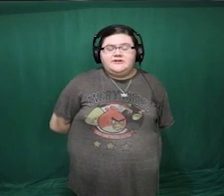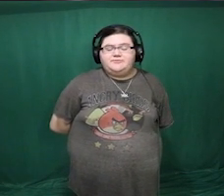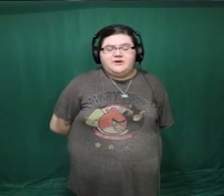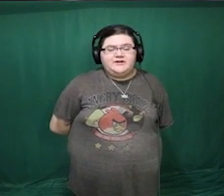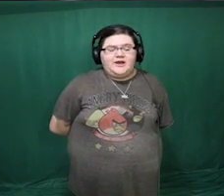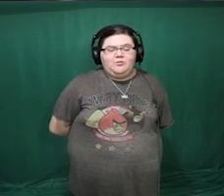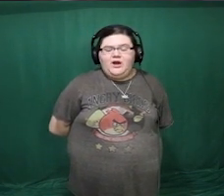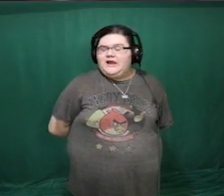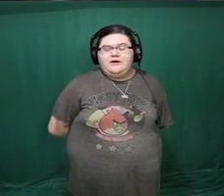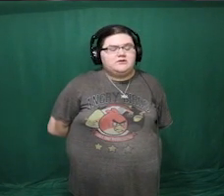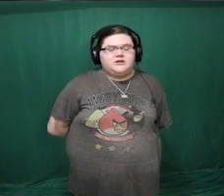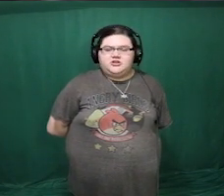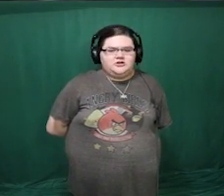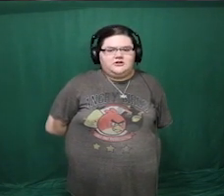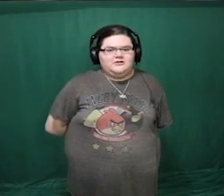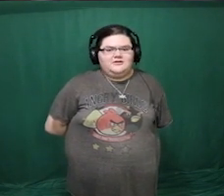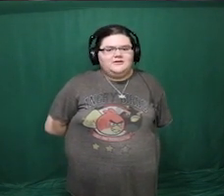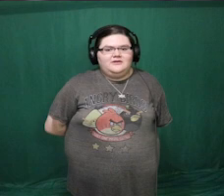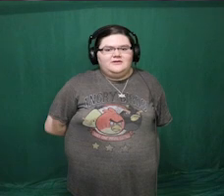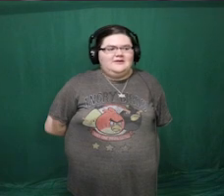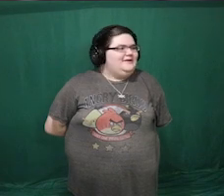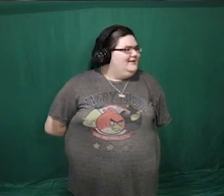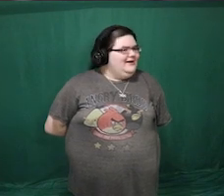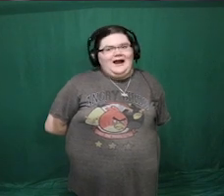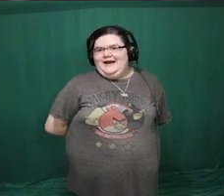Ghostbusters 2 did pretty damn well. I was not sure.